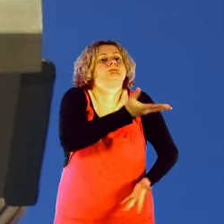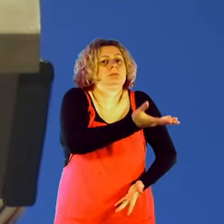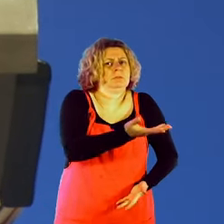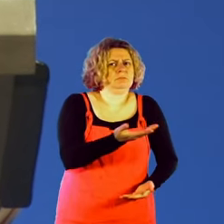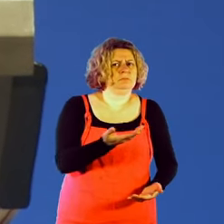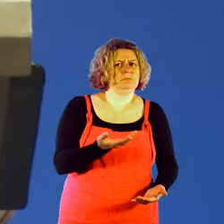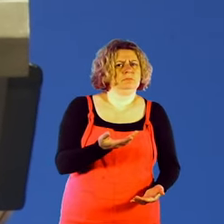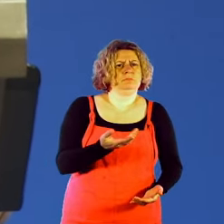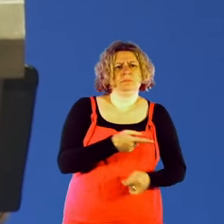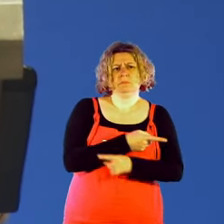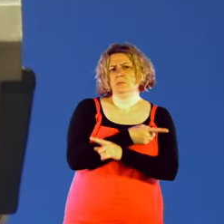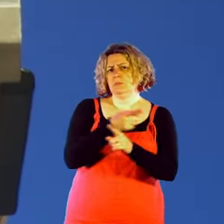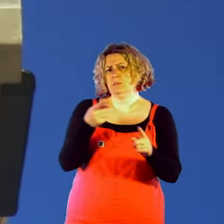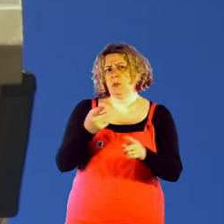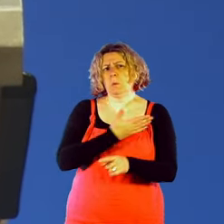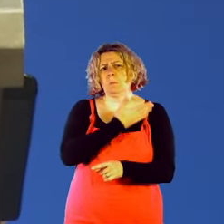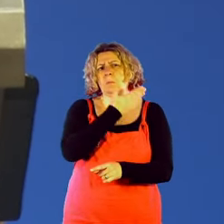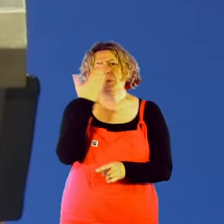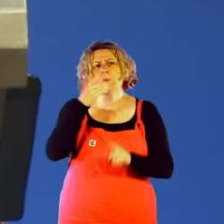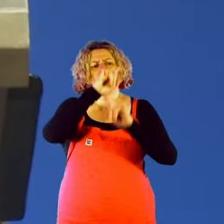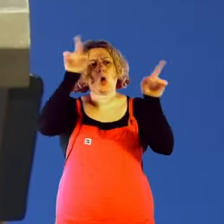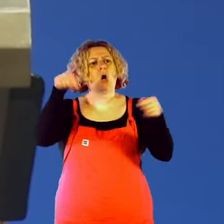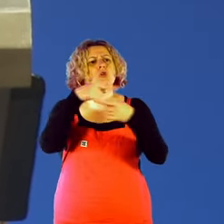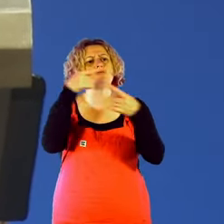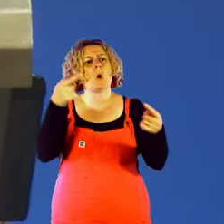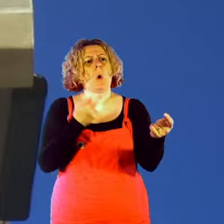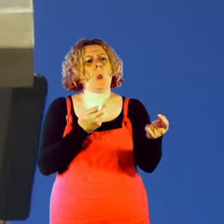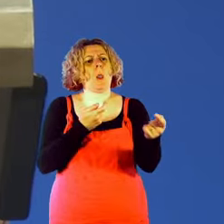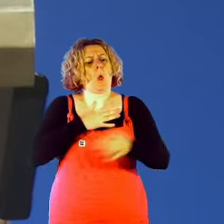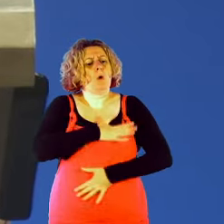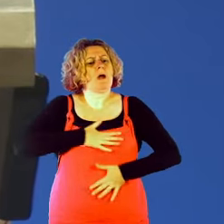your emotions, you can't be blamed for them.